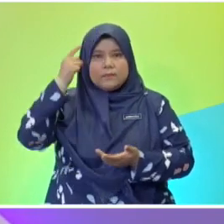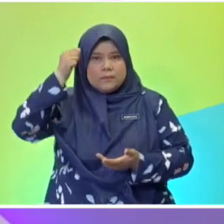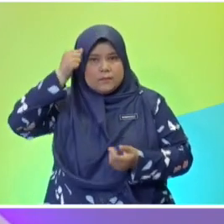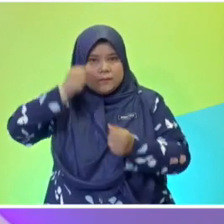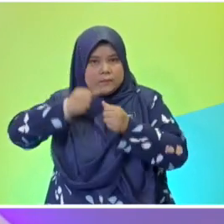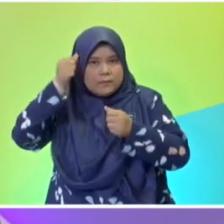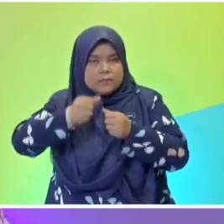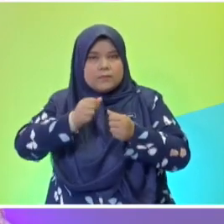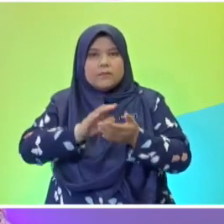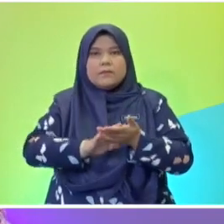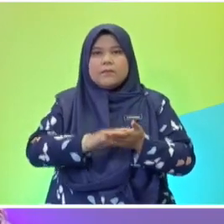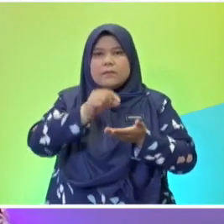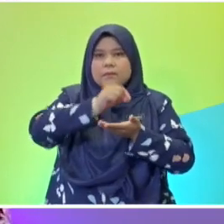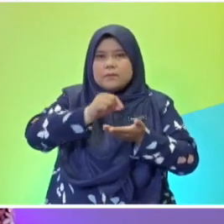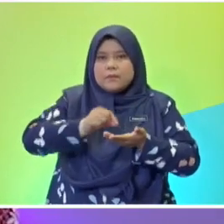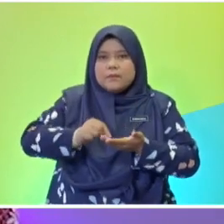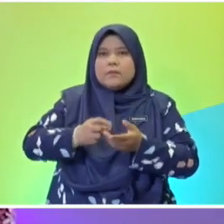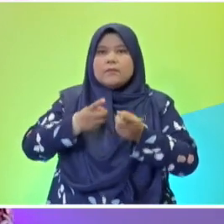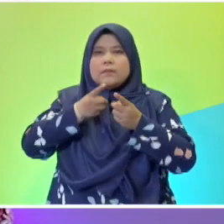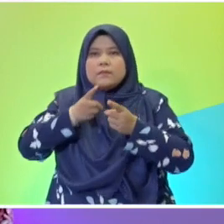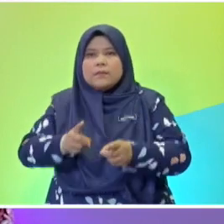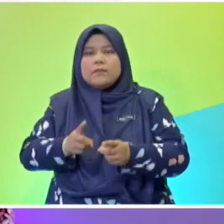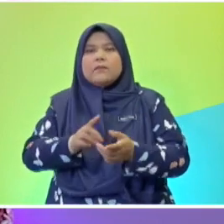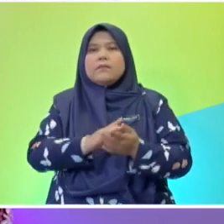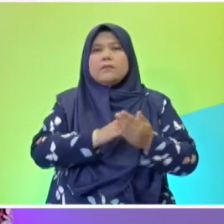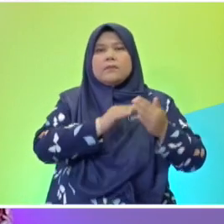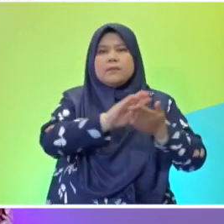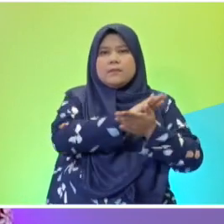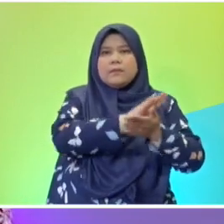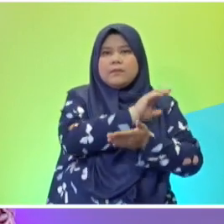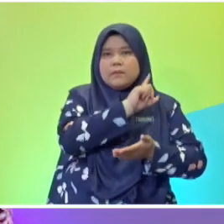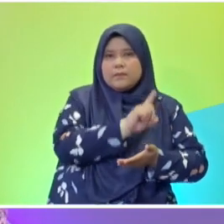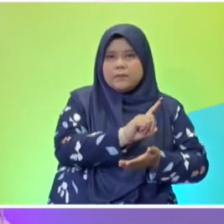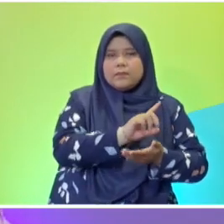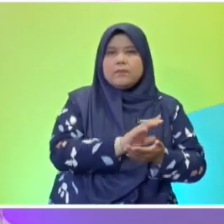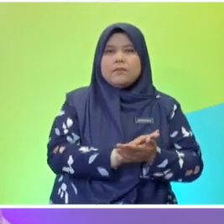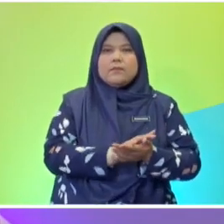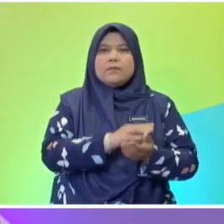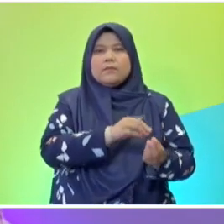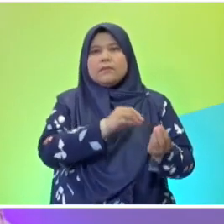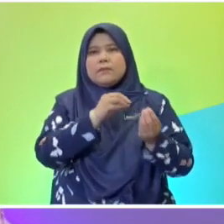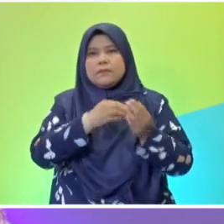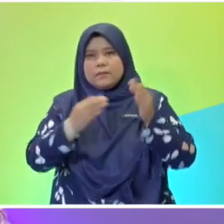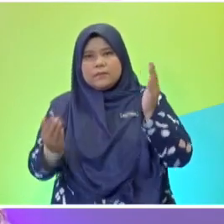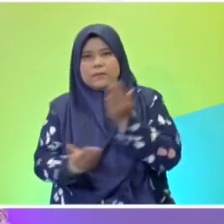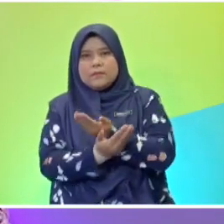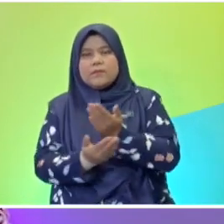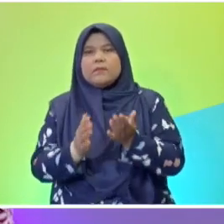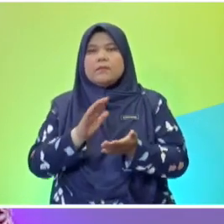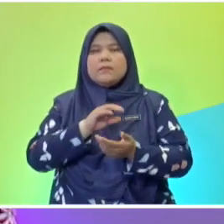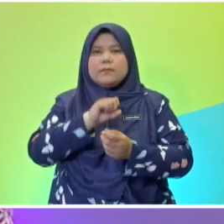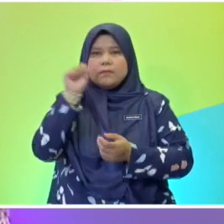okay, to write your answers for paper 1, 12/1, onto the answer sheet at the back of the questions.